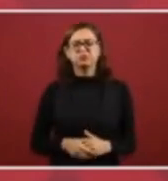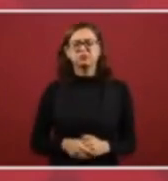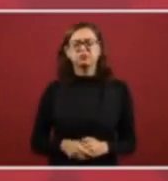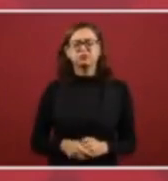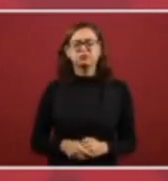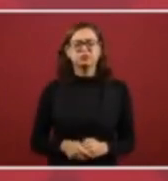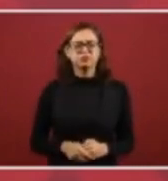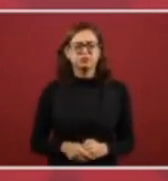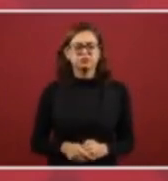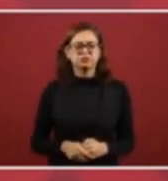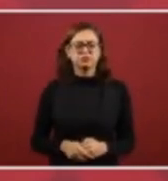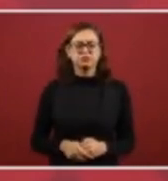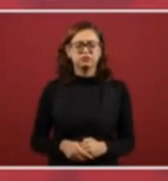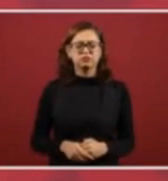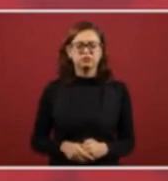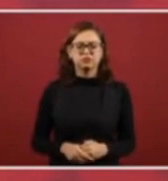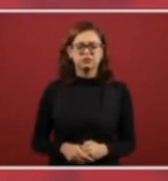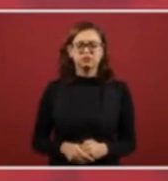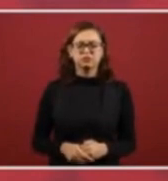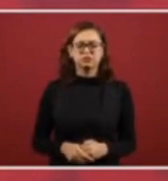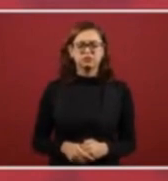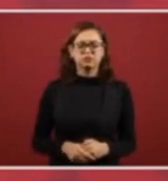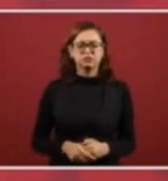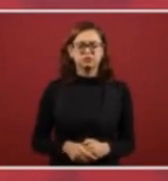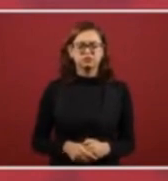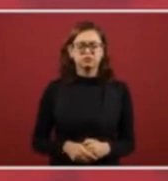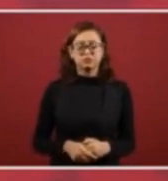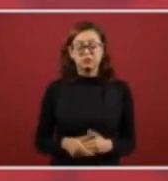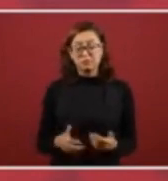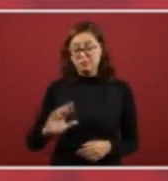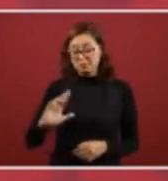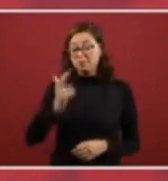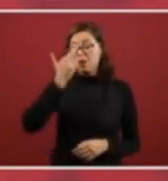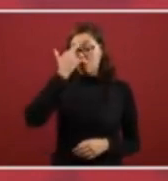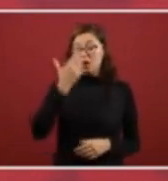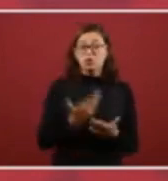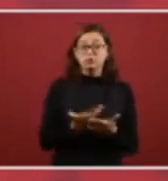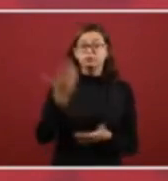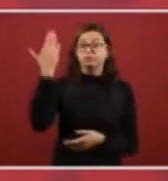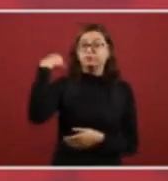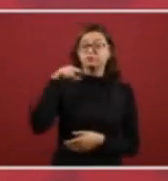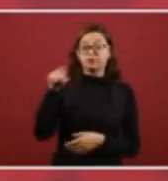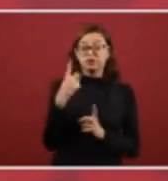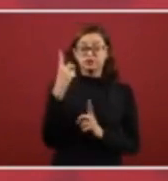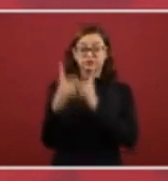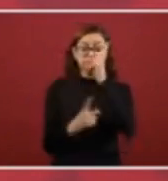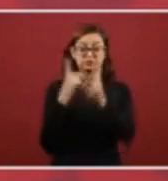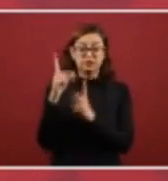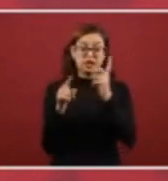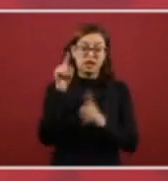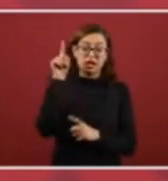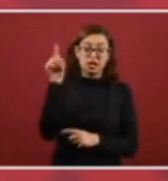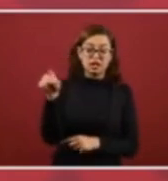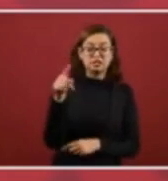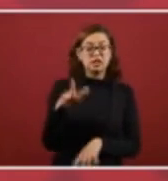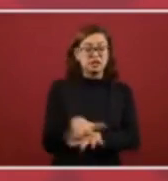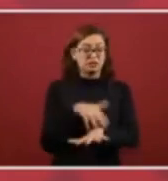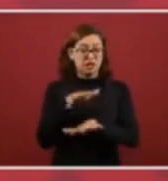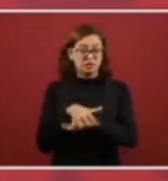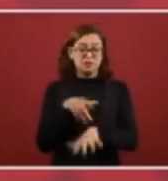maintain these sports fields. They wanted to commercialize a sports arena in